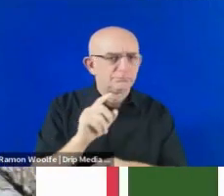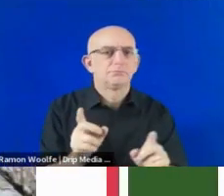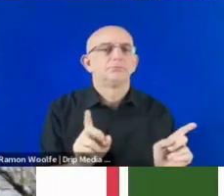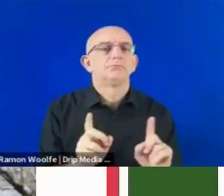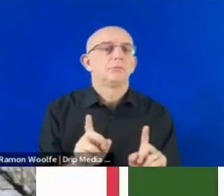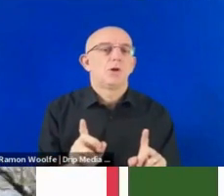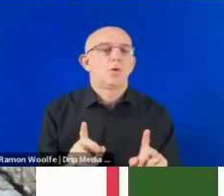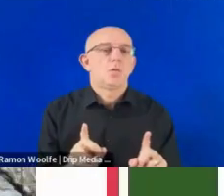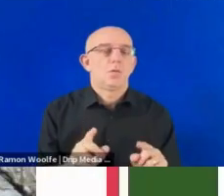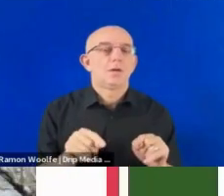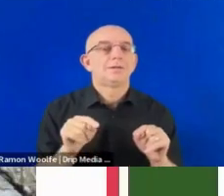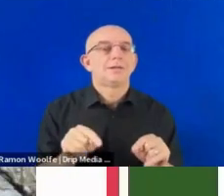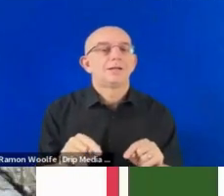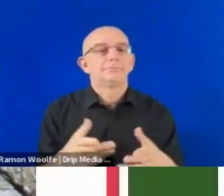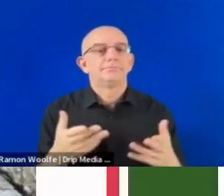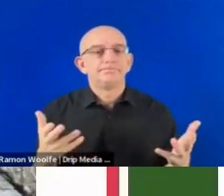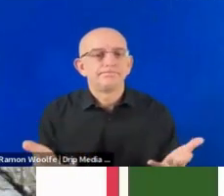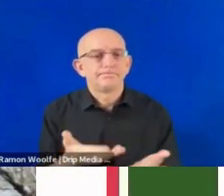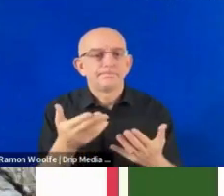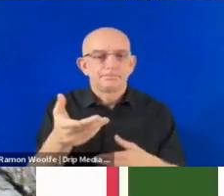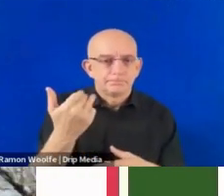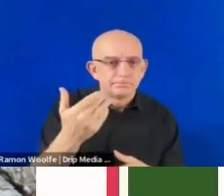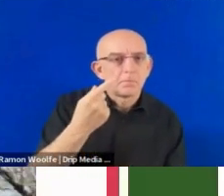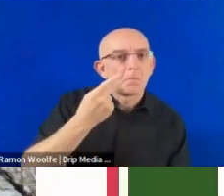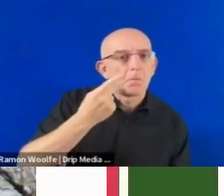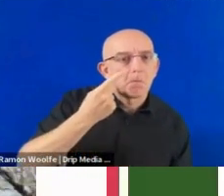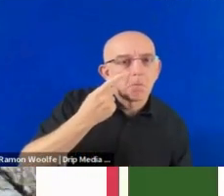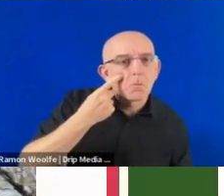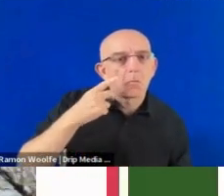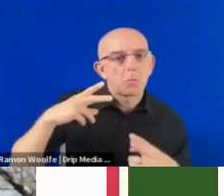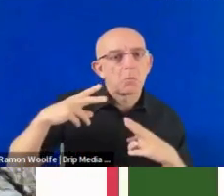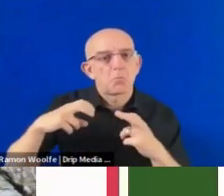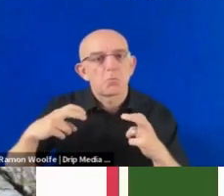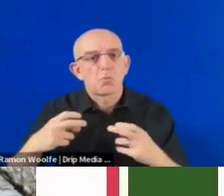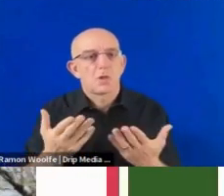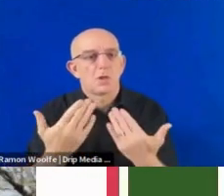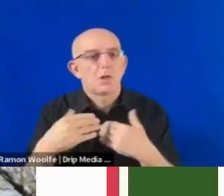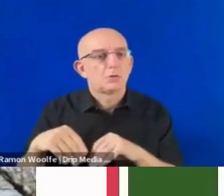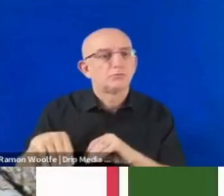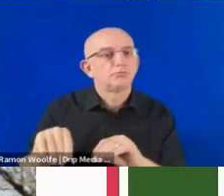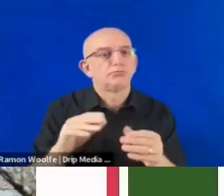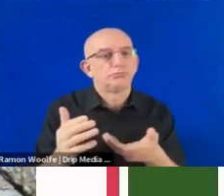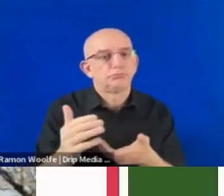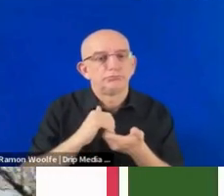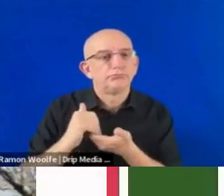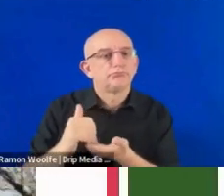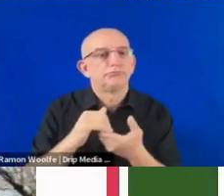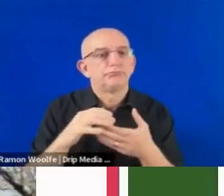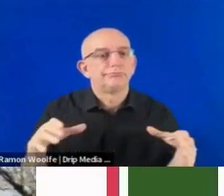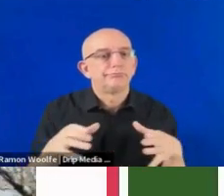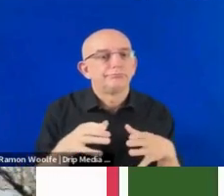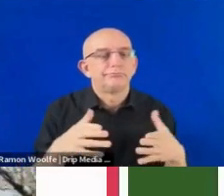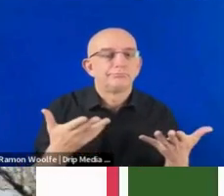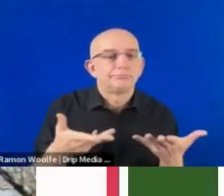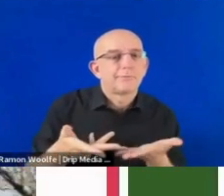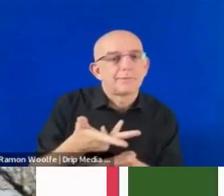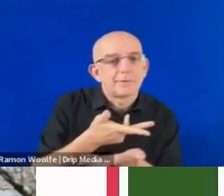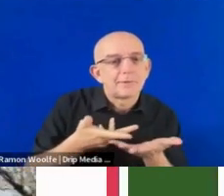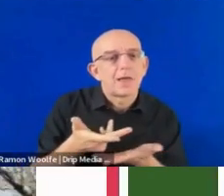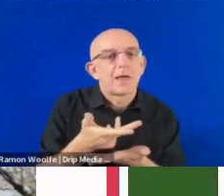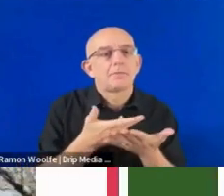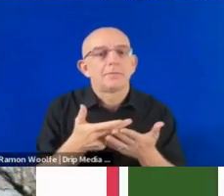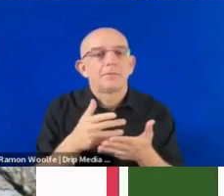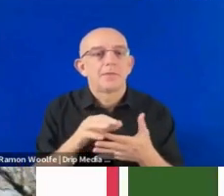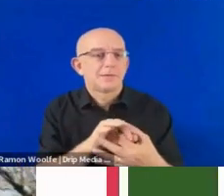experiential kind of training. So trainers come together and they do games, they do lots of